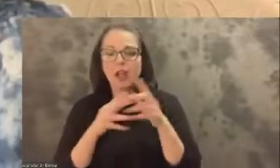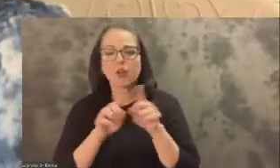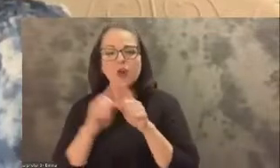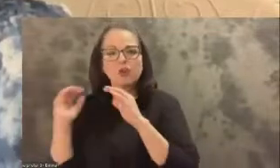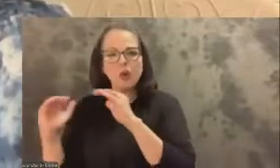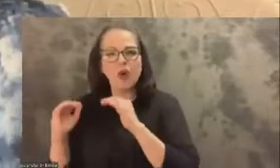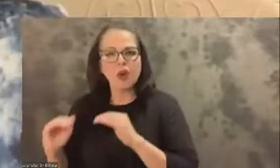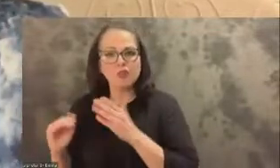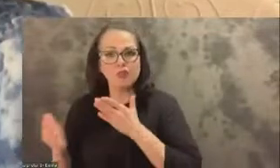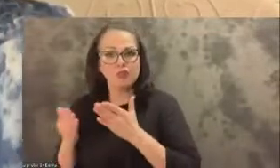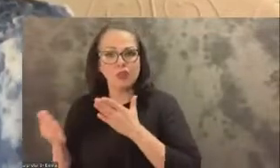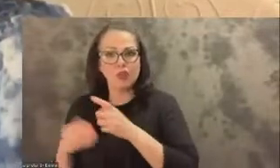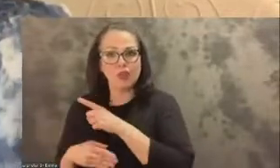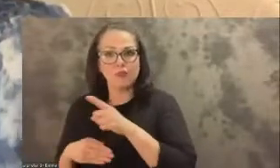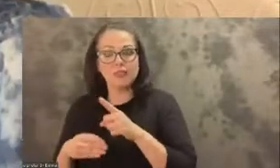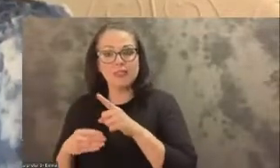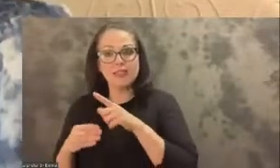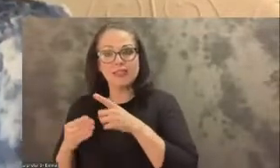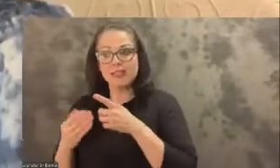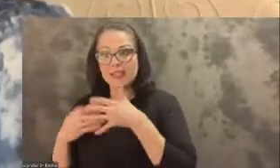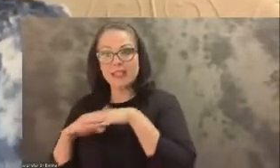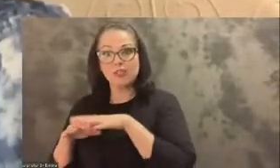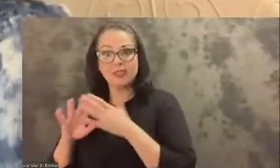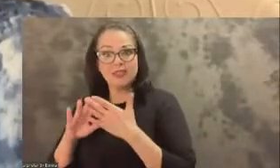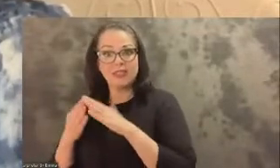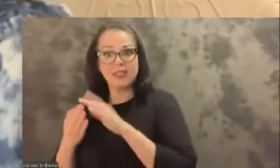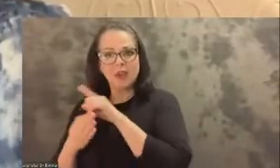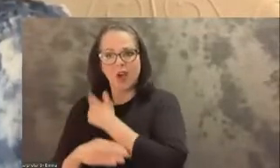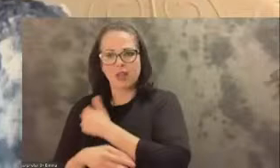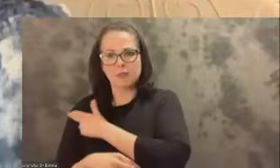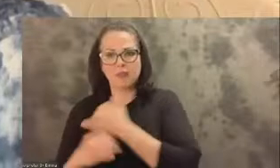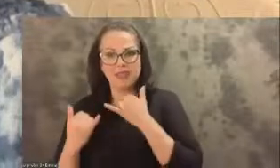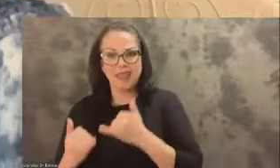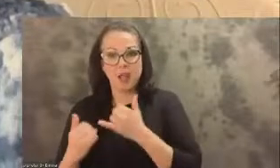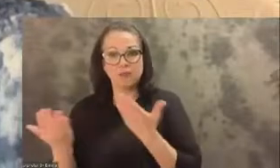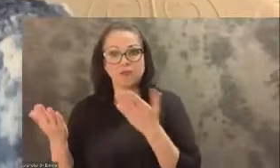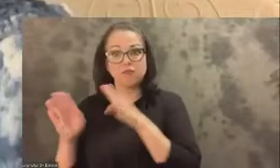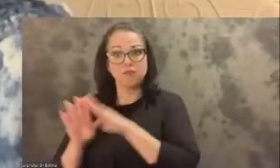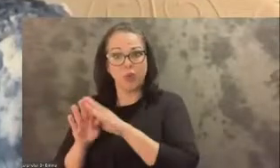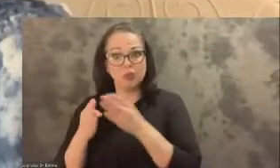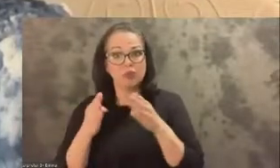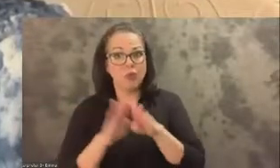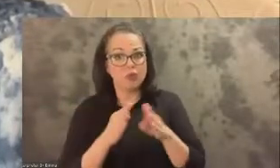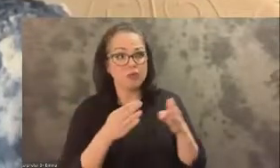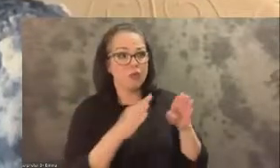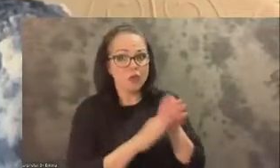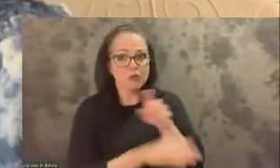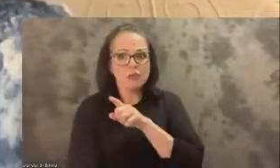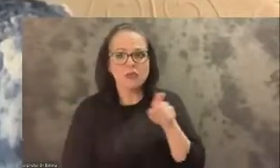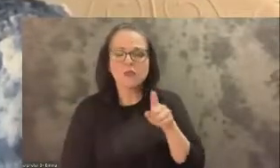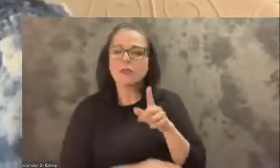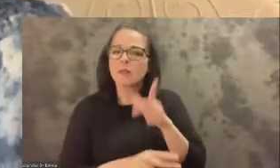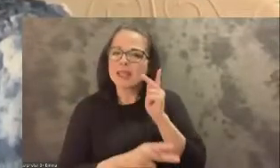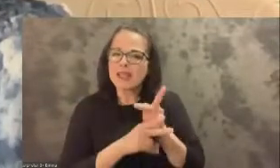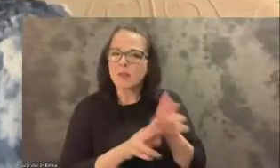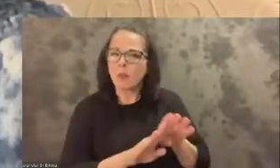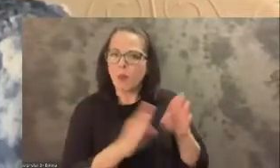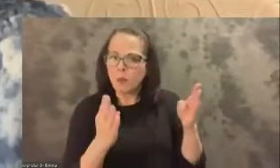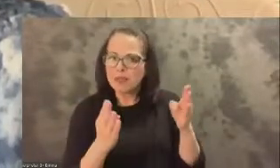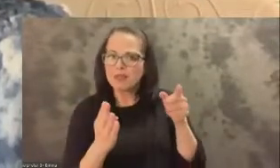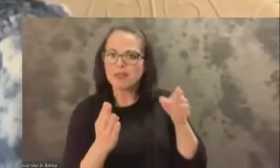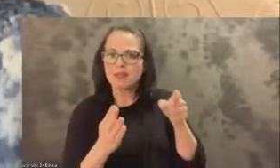underserved inner city hospitals that are now being closed, that they remain open